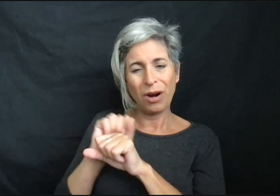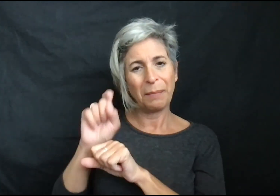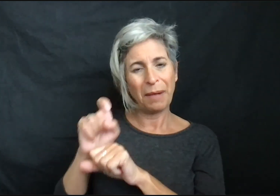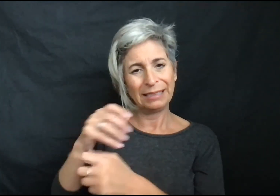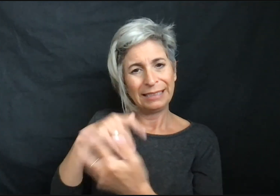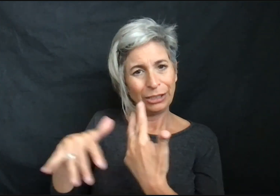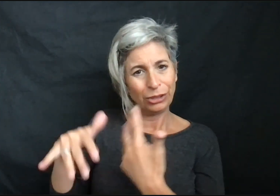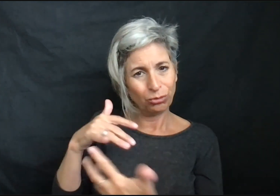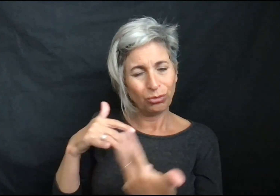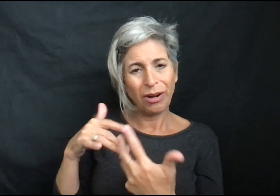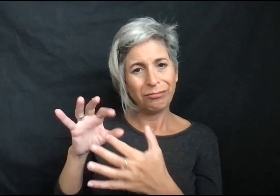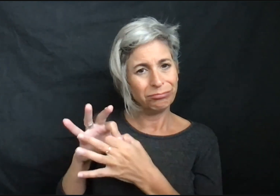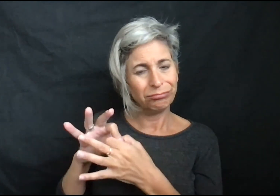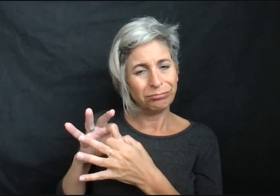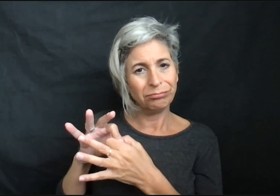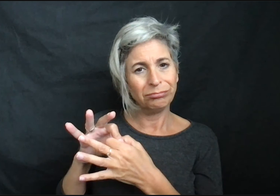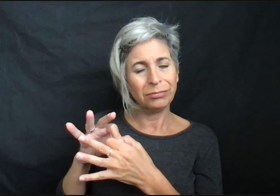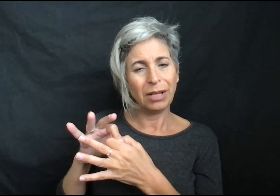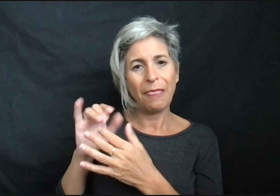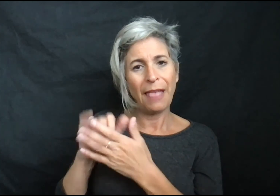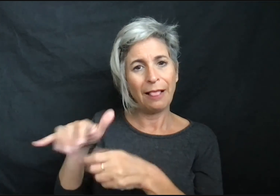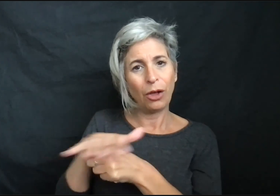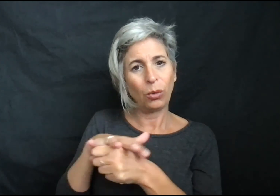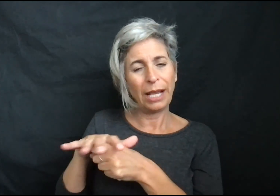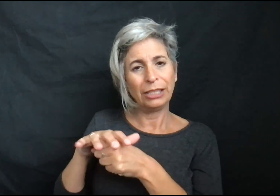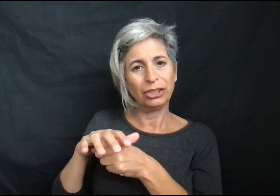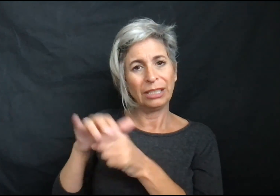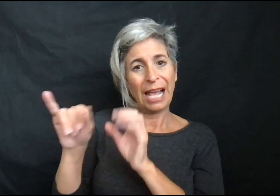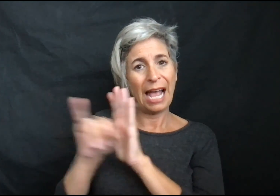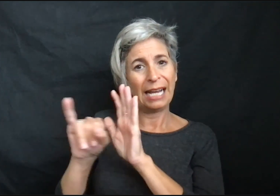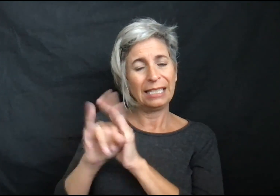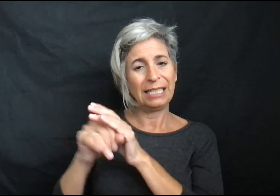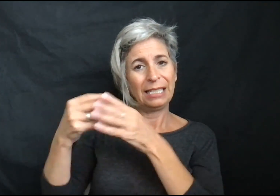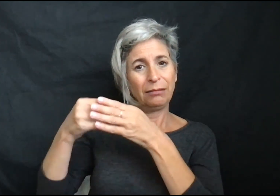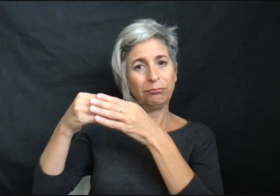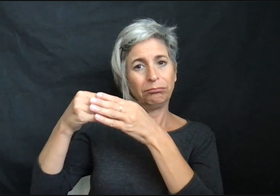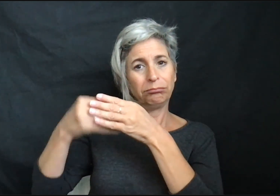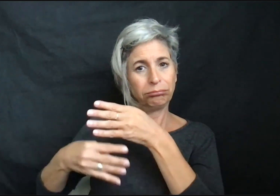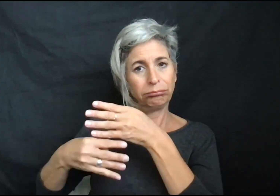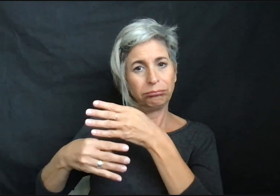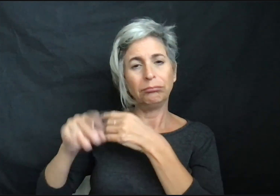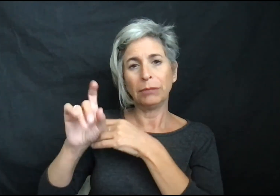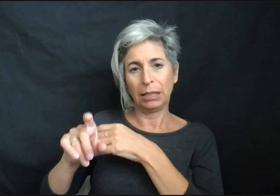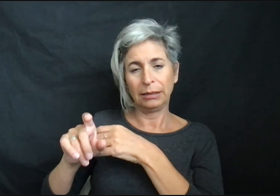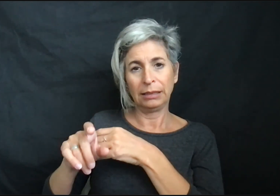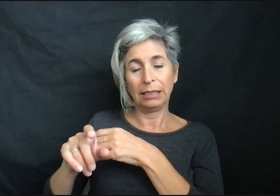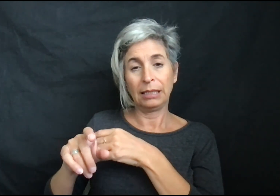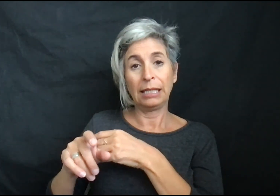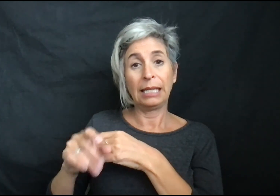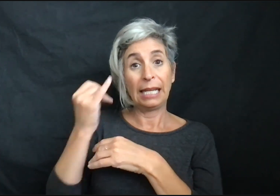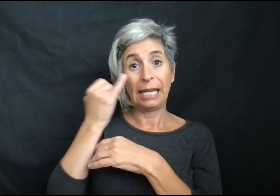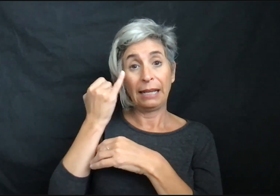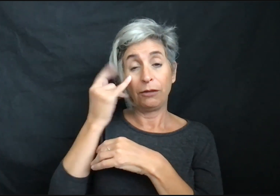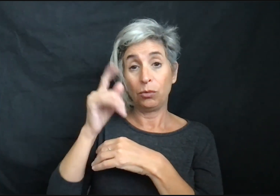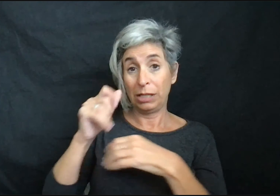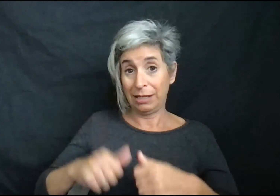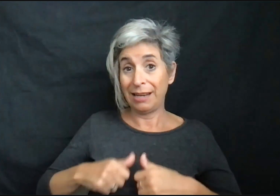that we may pull that location ID down. At this stage, the way it's configured is you need an